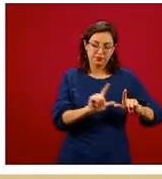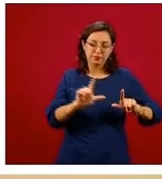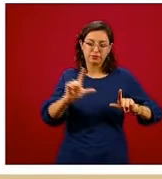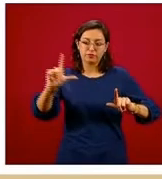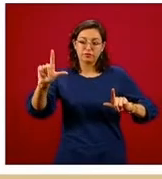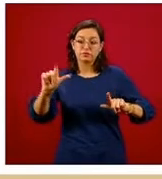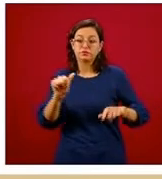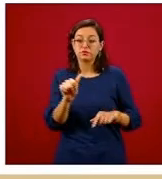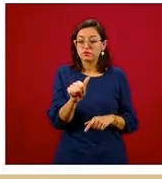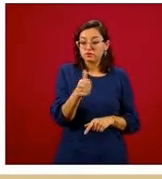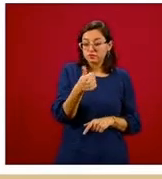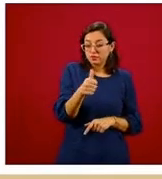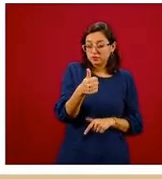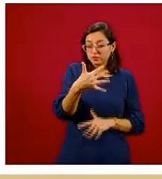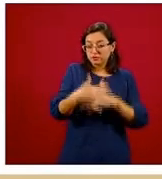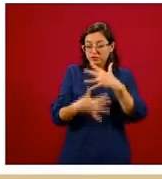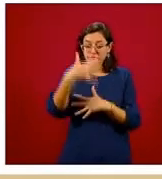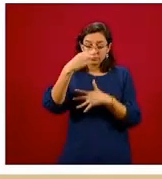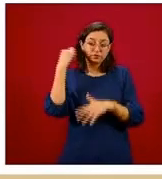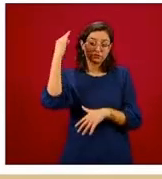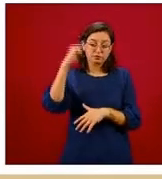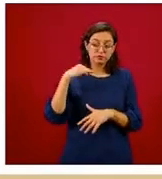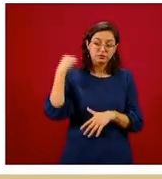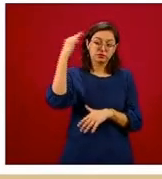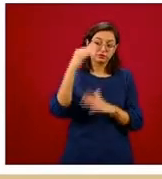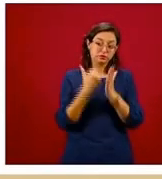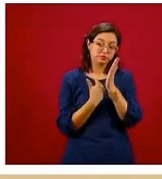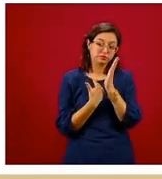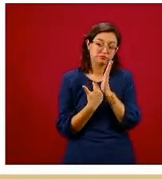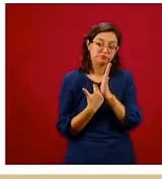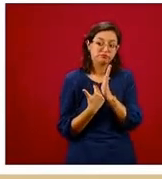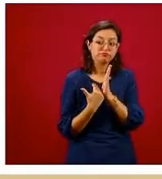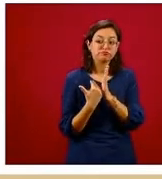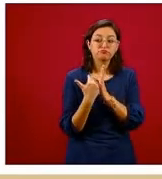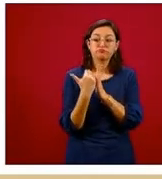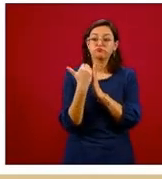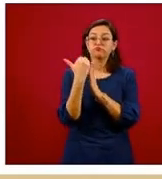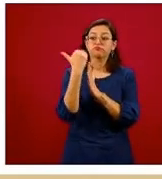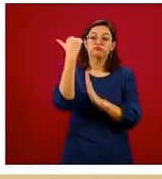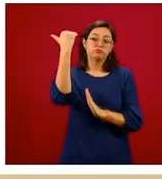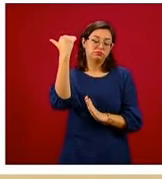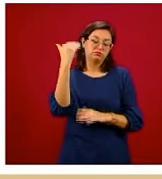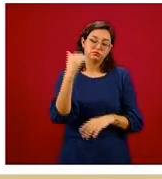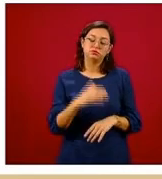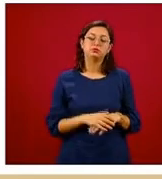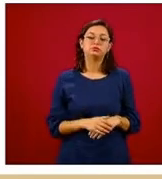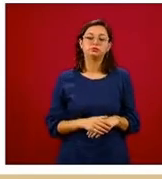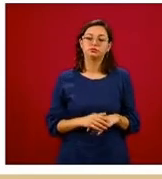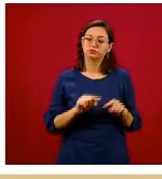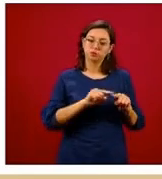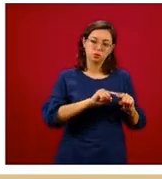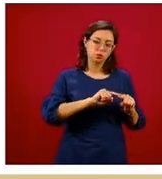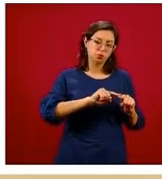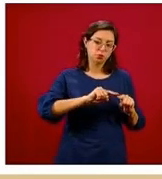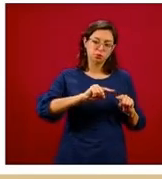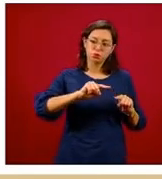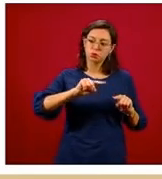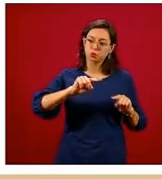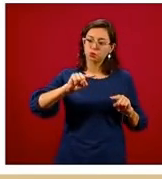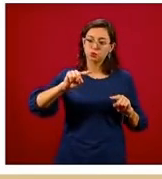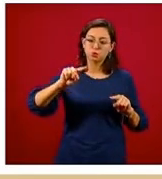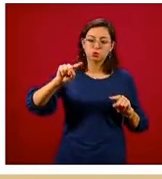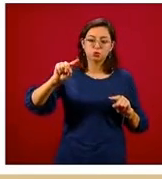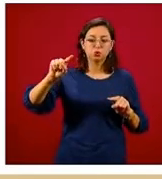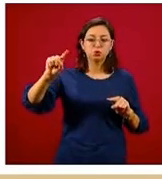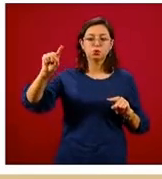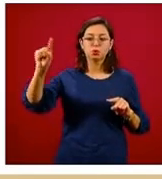how this increase is basically getting started between March 11 and 15. And since that